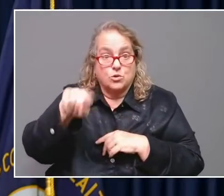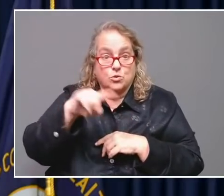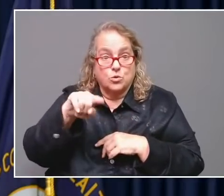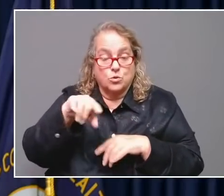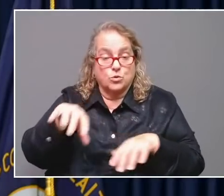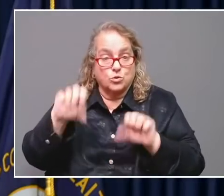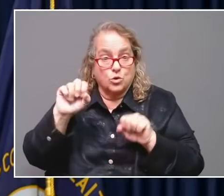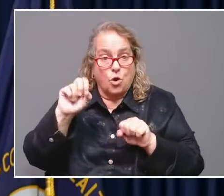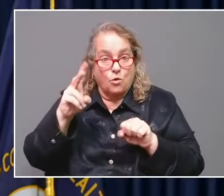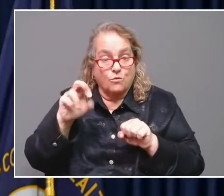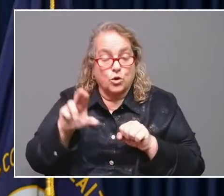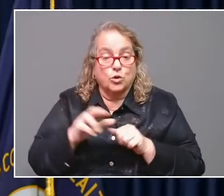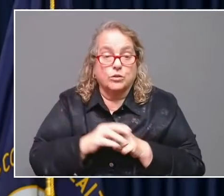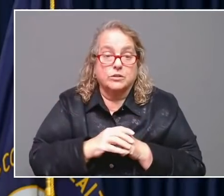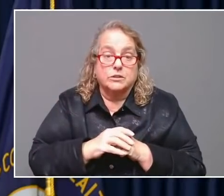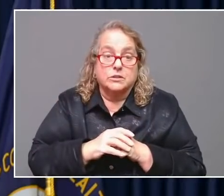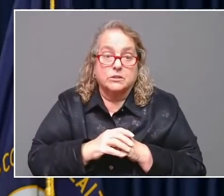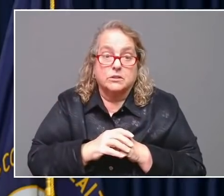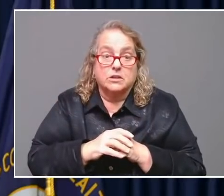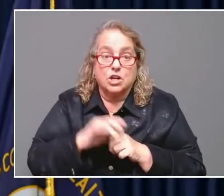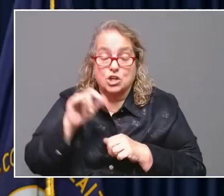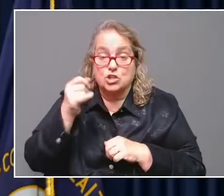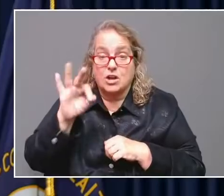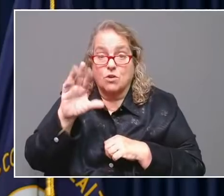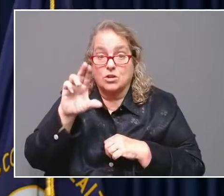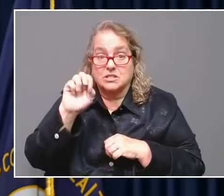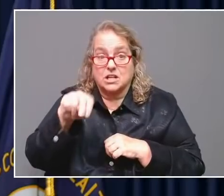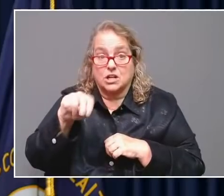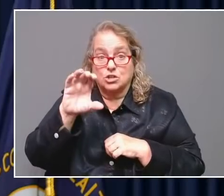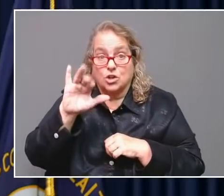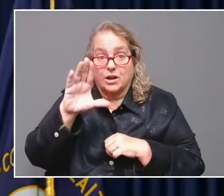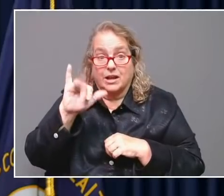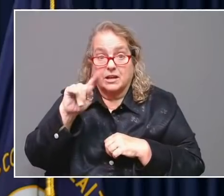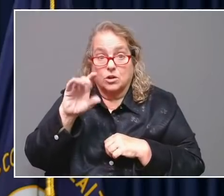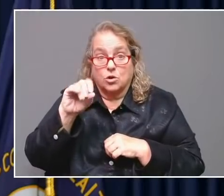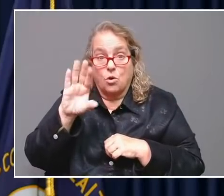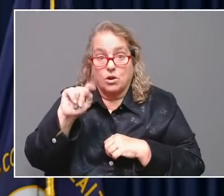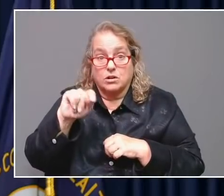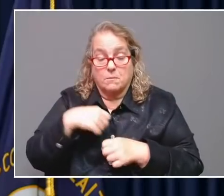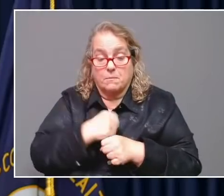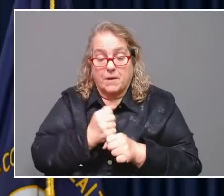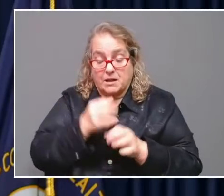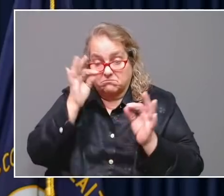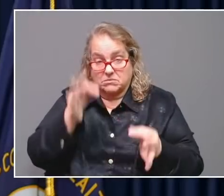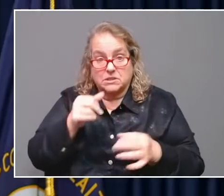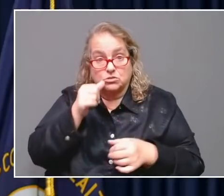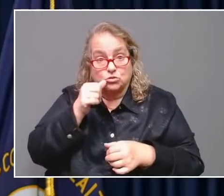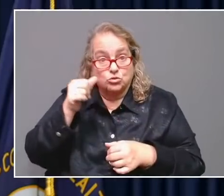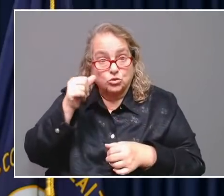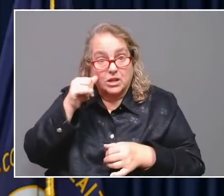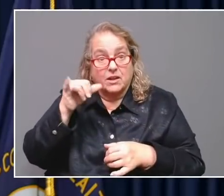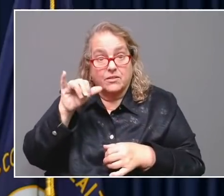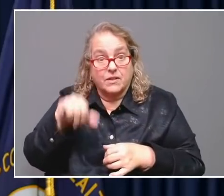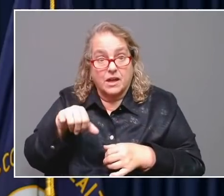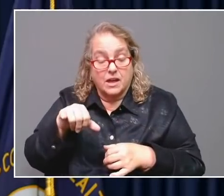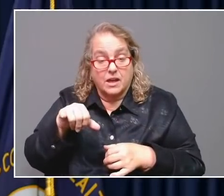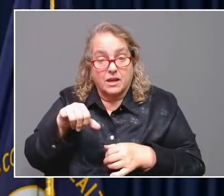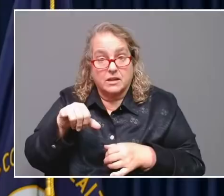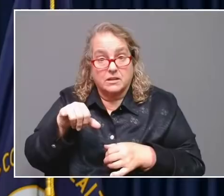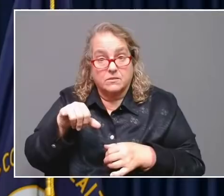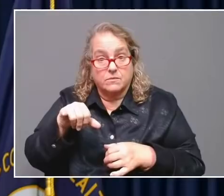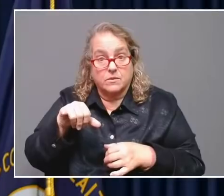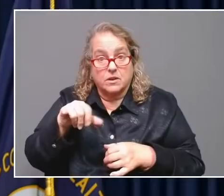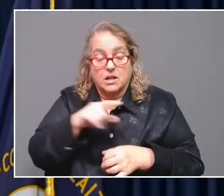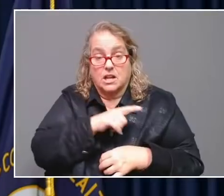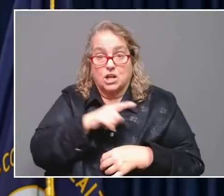Yes, the Jefferson Circuit Court made a ruling yesterday that the